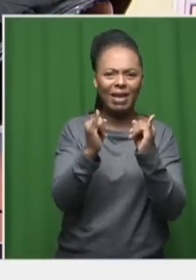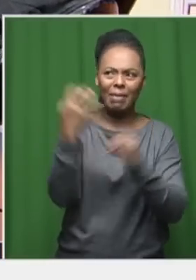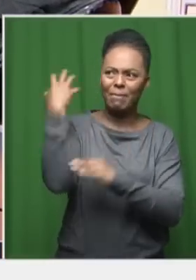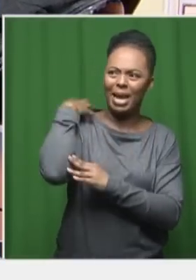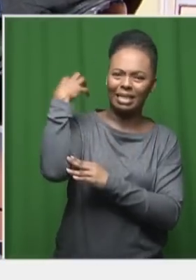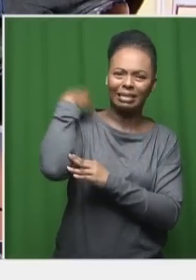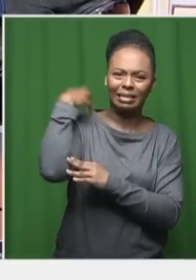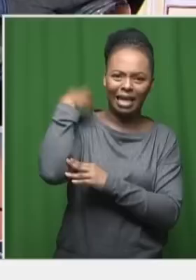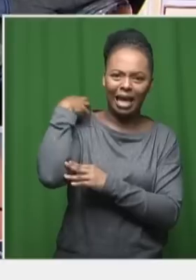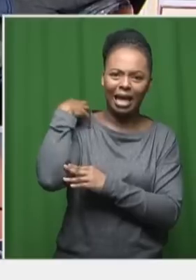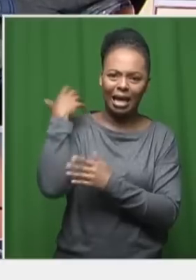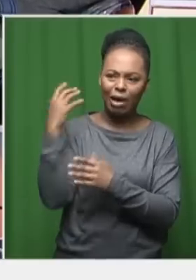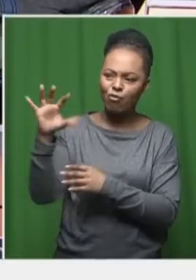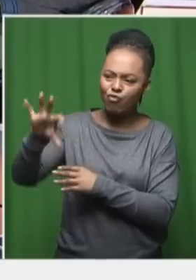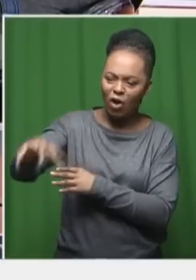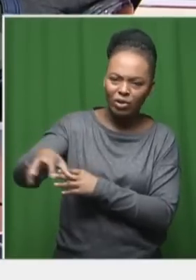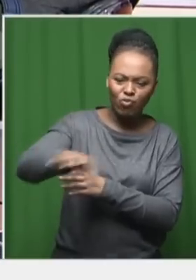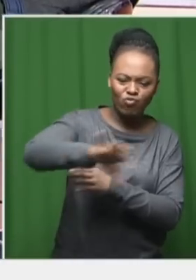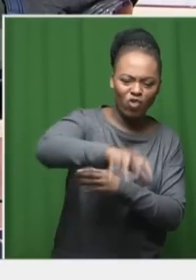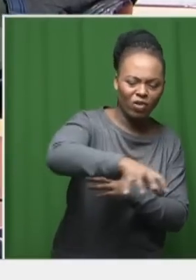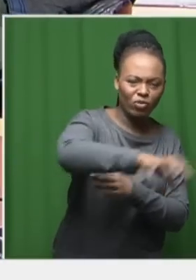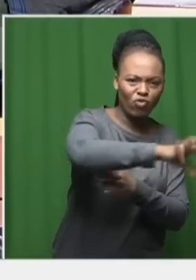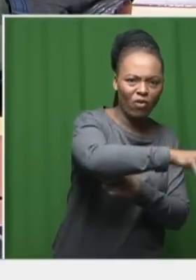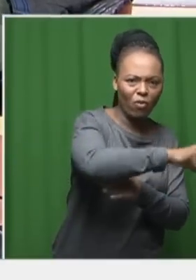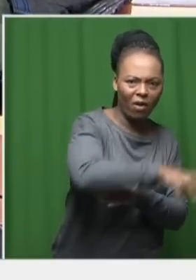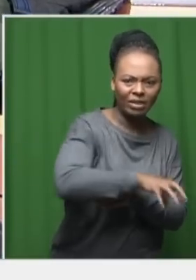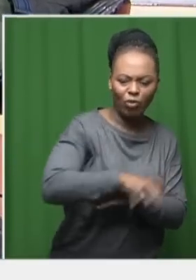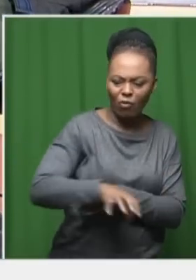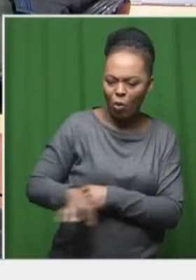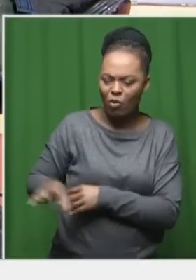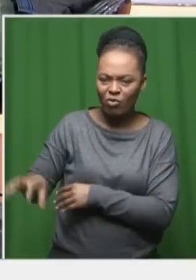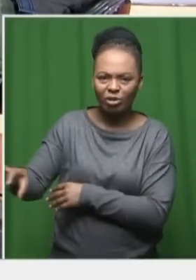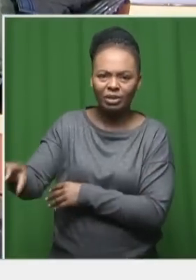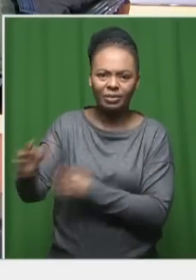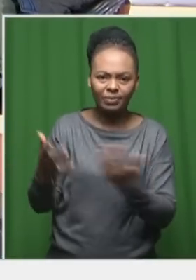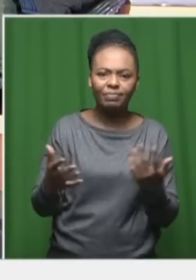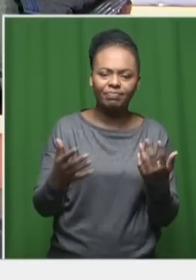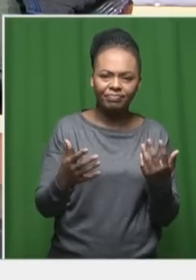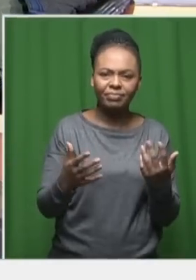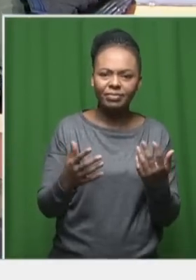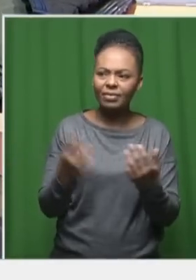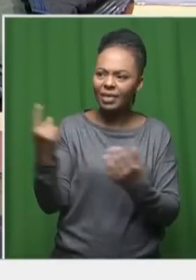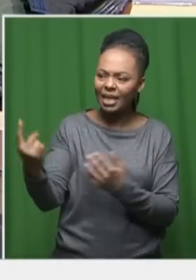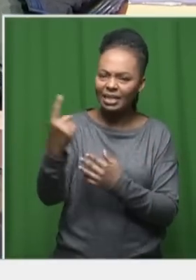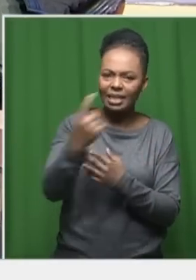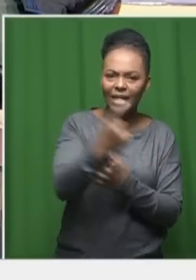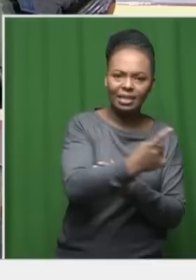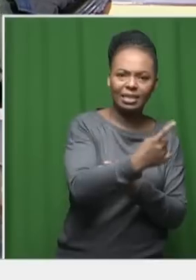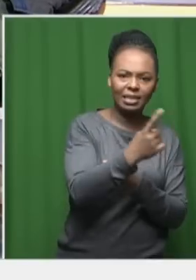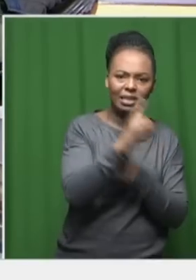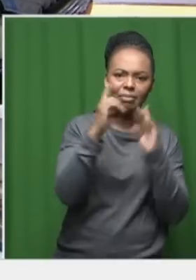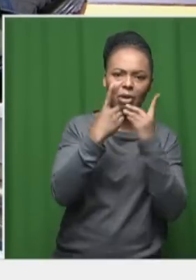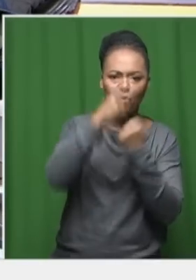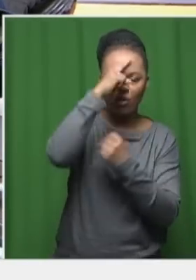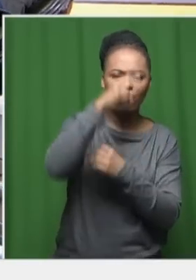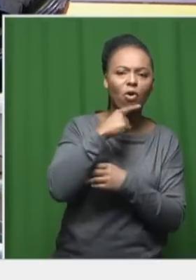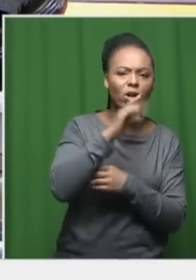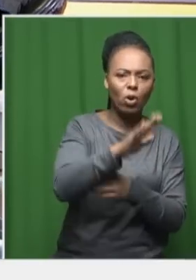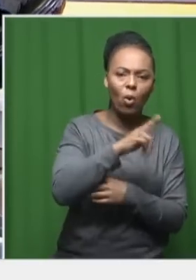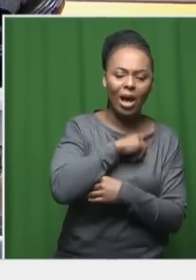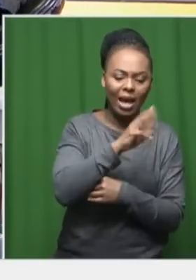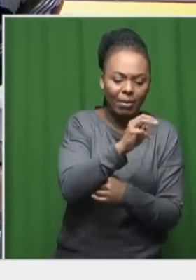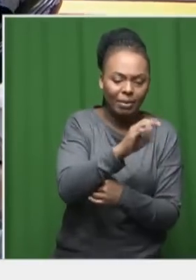ministers, if you will, technically, for each portfolio. Because MECs, their perks